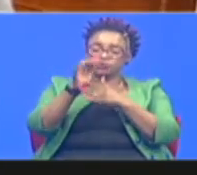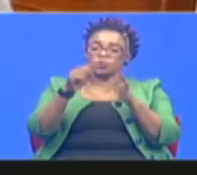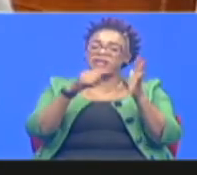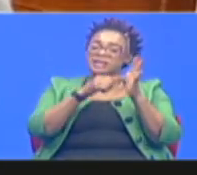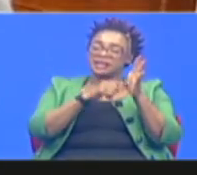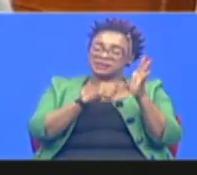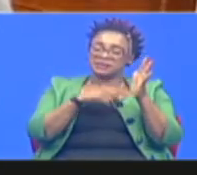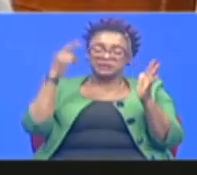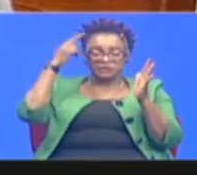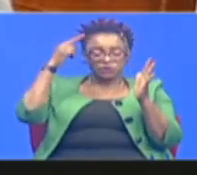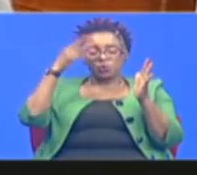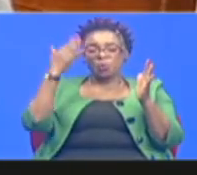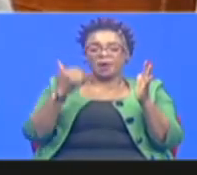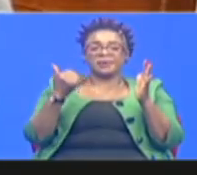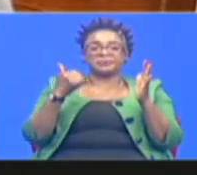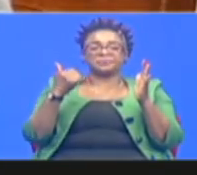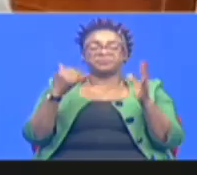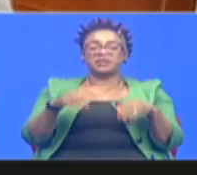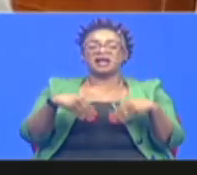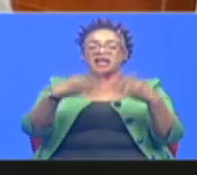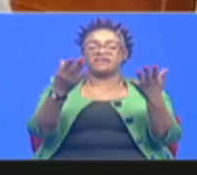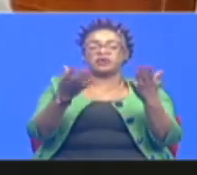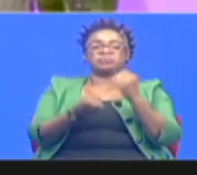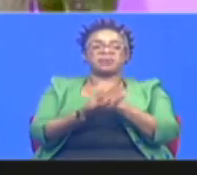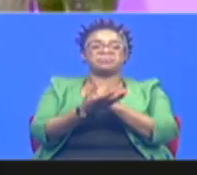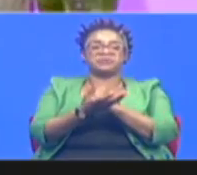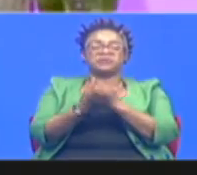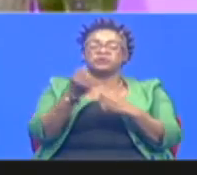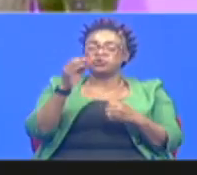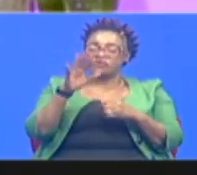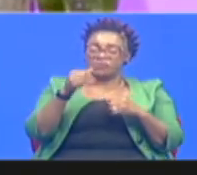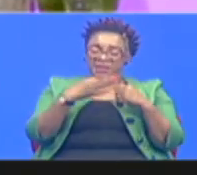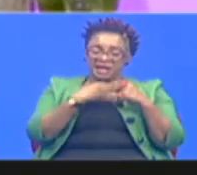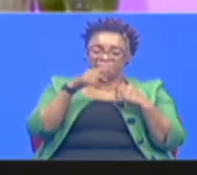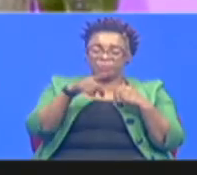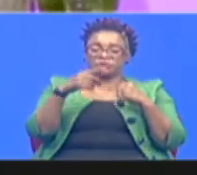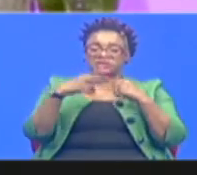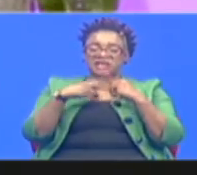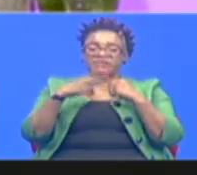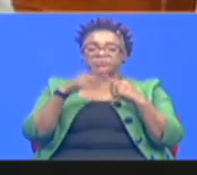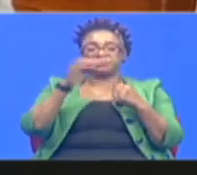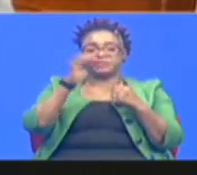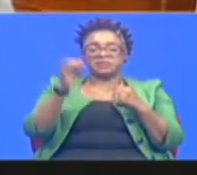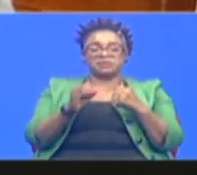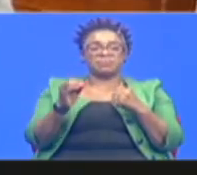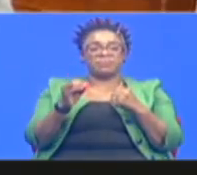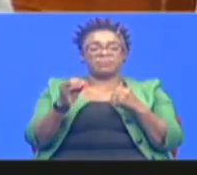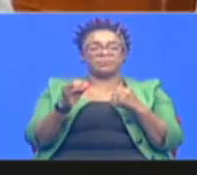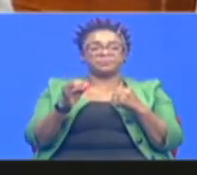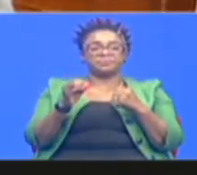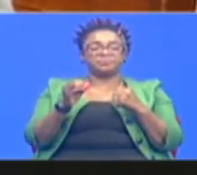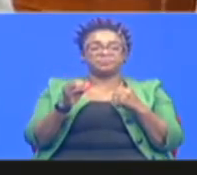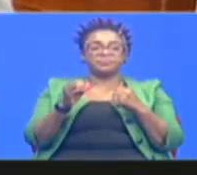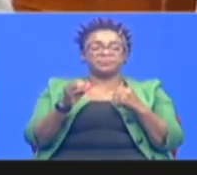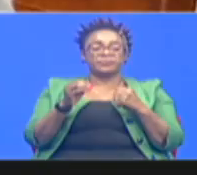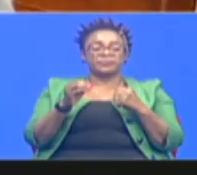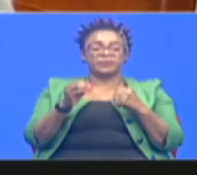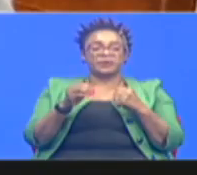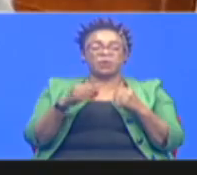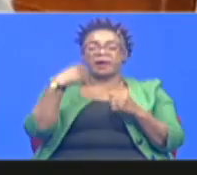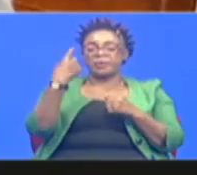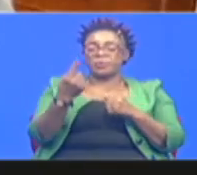why they are giving out bribes. So meaning out of the 8.7%, they failed in what one category